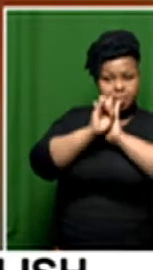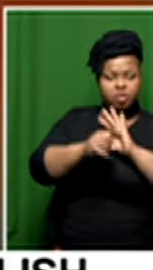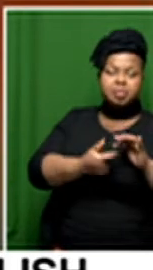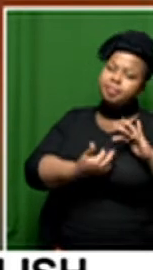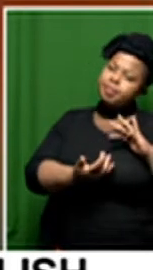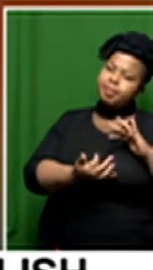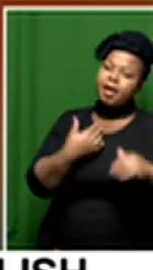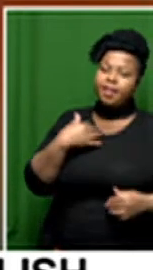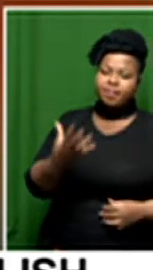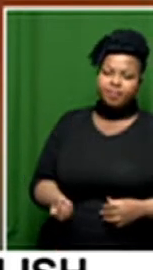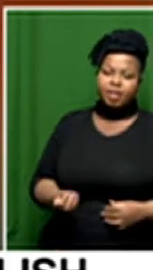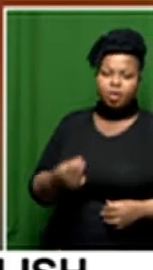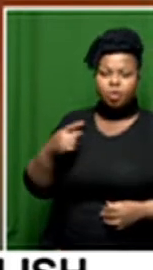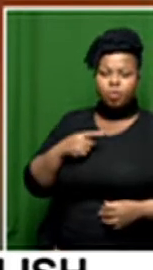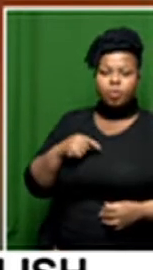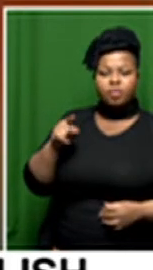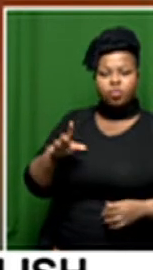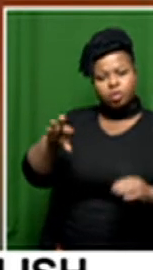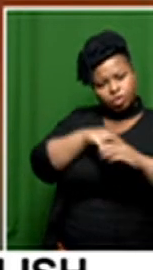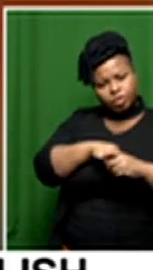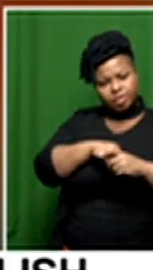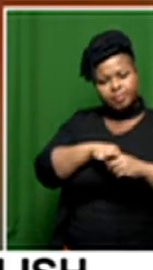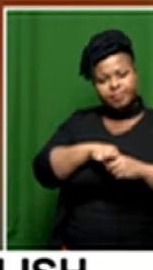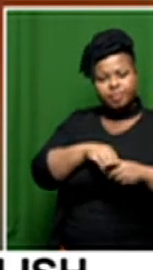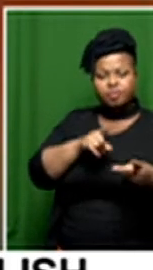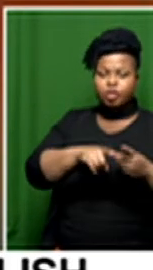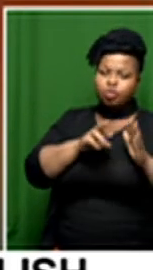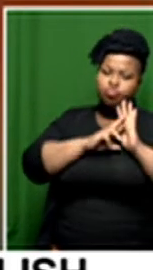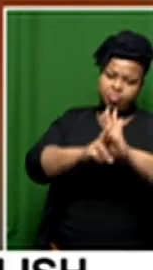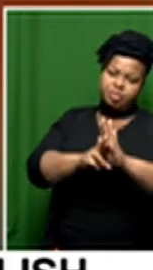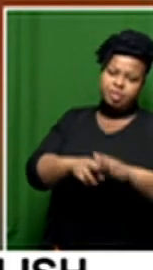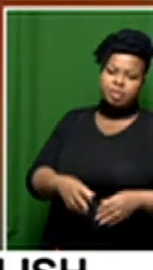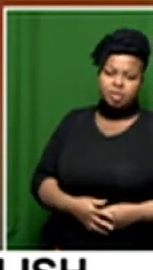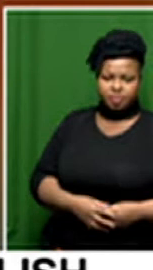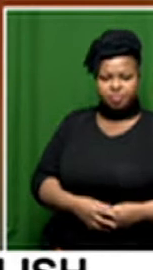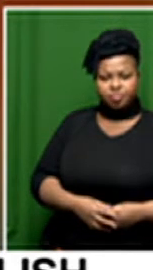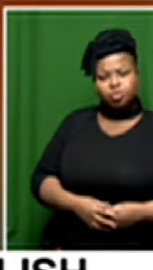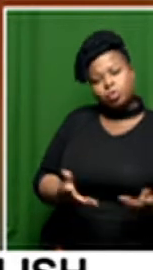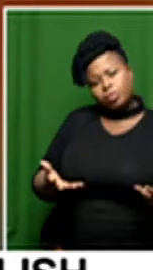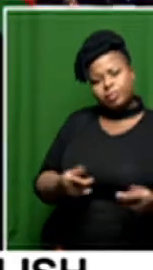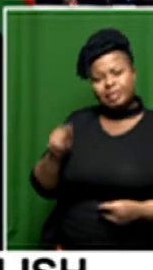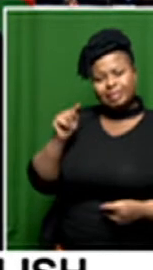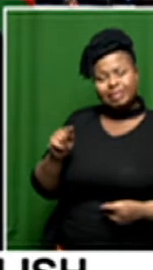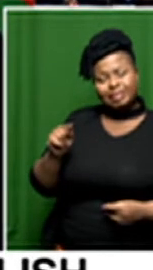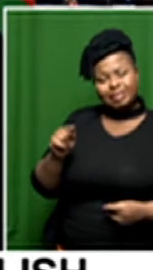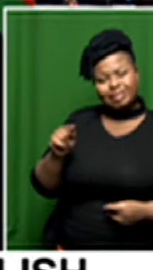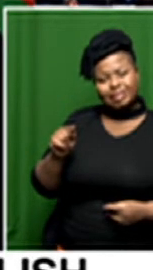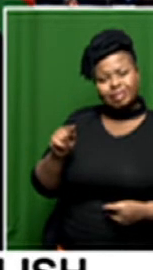terms of just like, I guess when it comes to like inclusivity and representation. So that was definitely